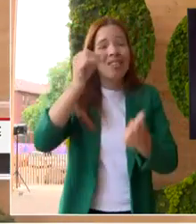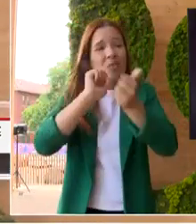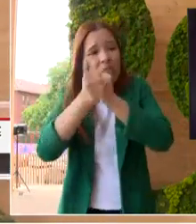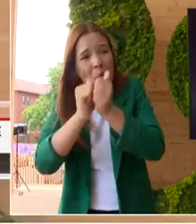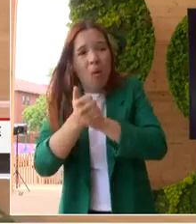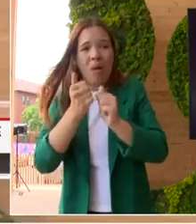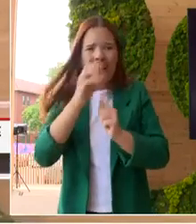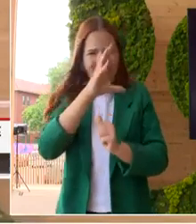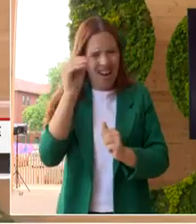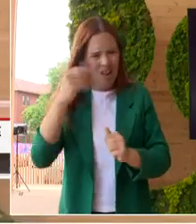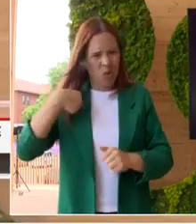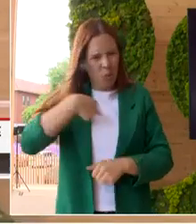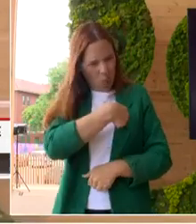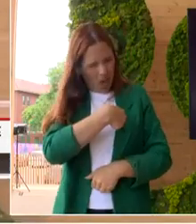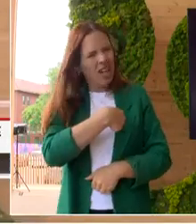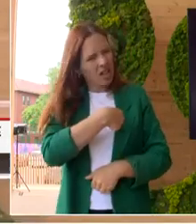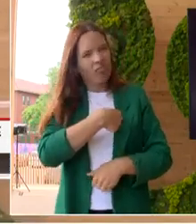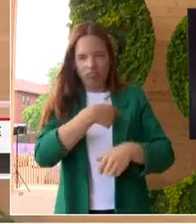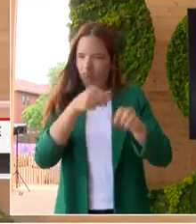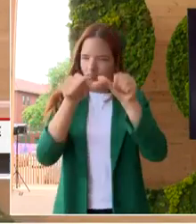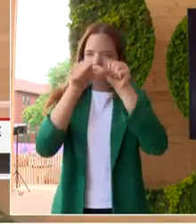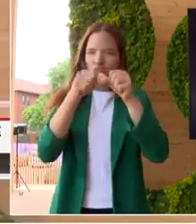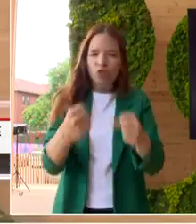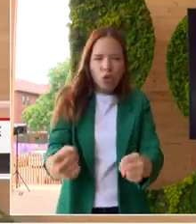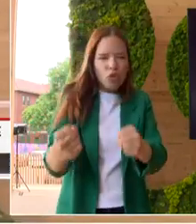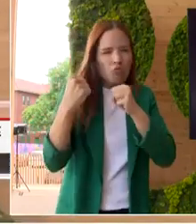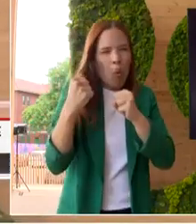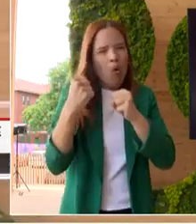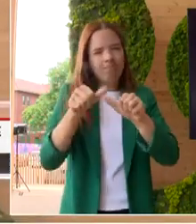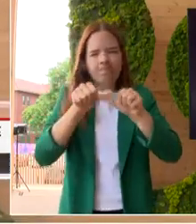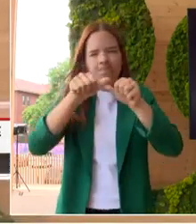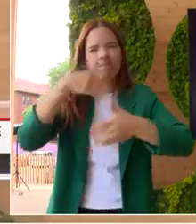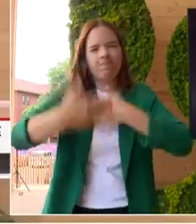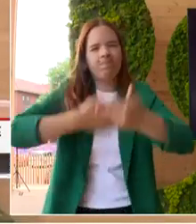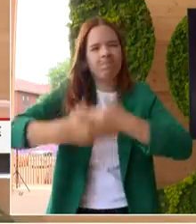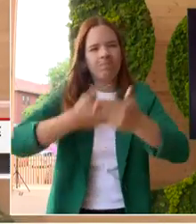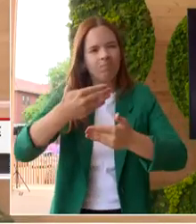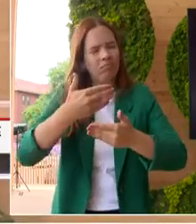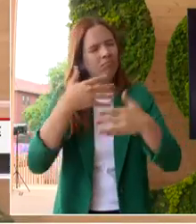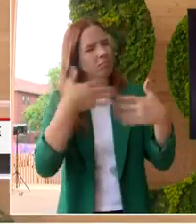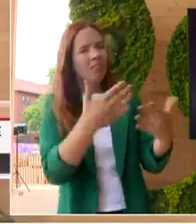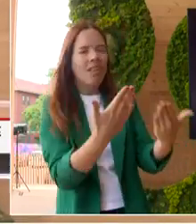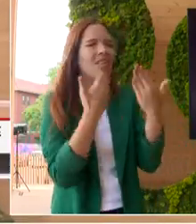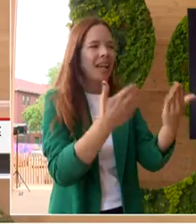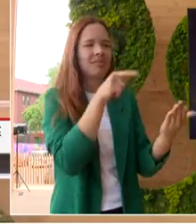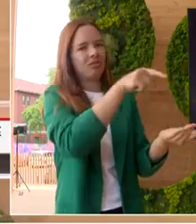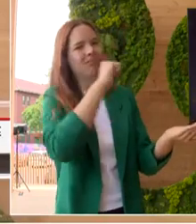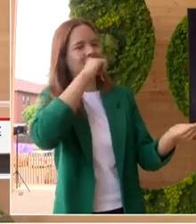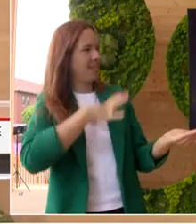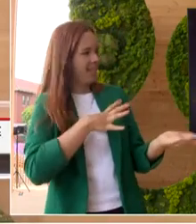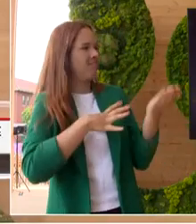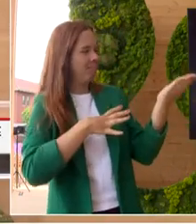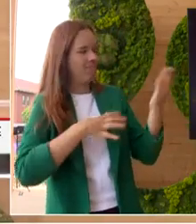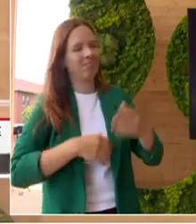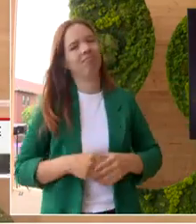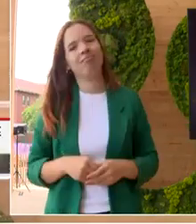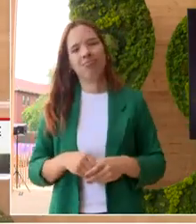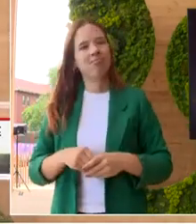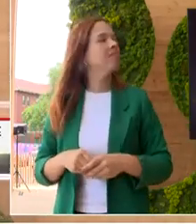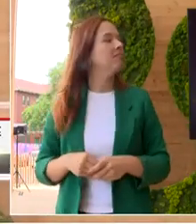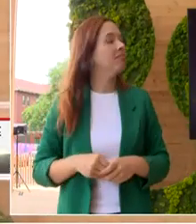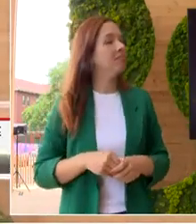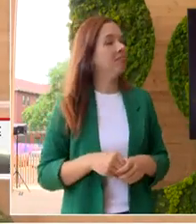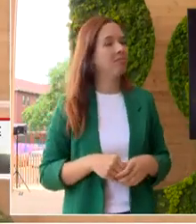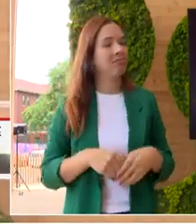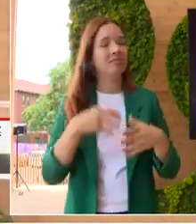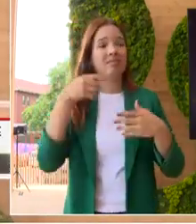that we continue to follow until this day. Thank you, First Lady. To all the members of my team that Latrina